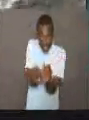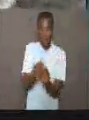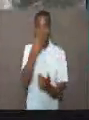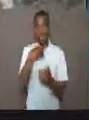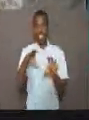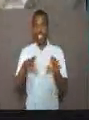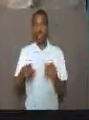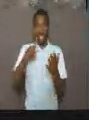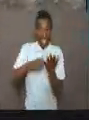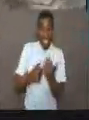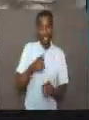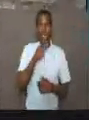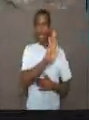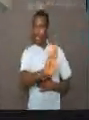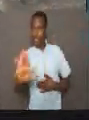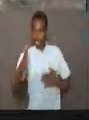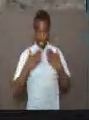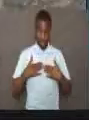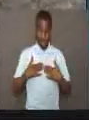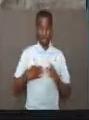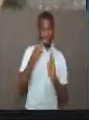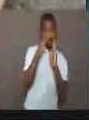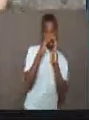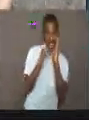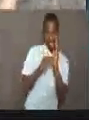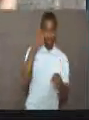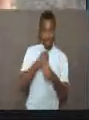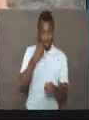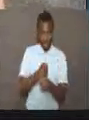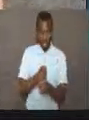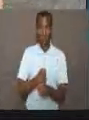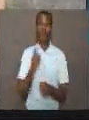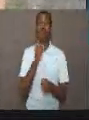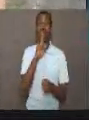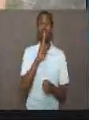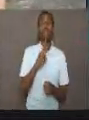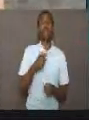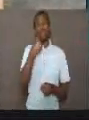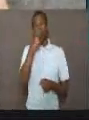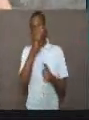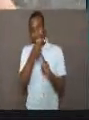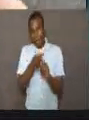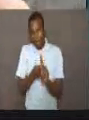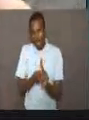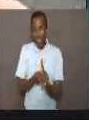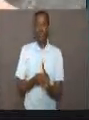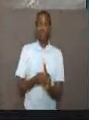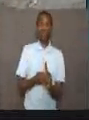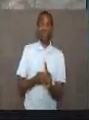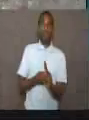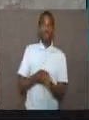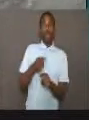Thus, your body, the system, is working to balance the temperature with